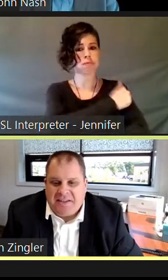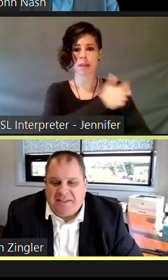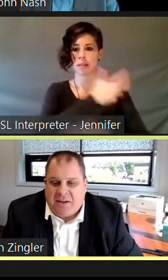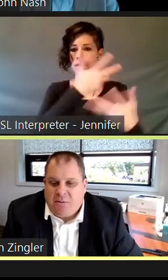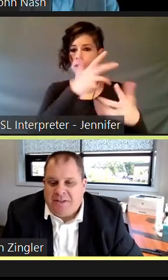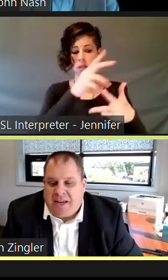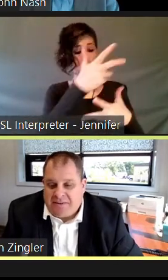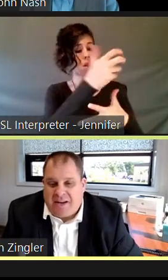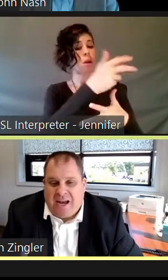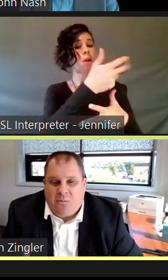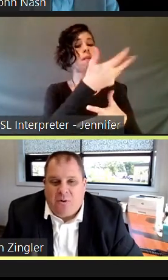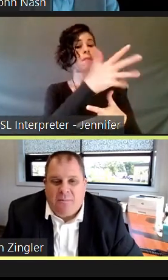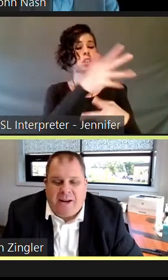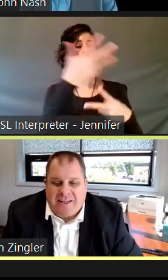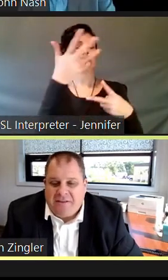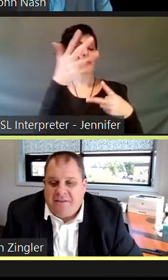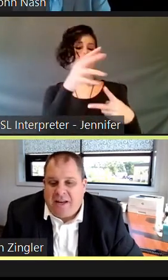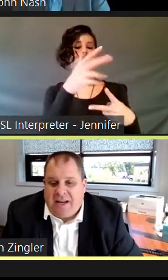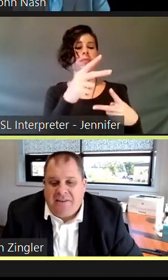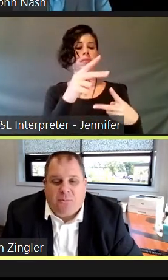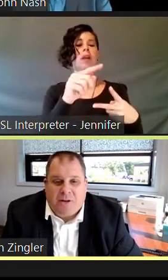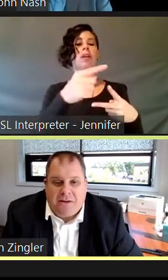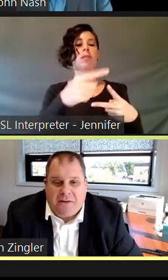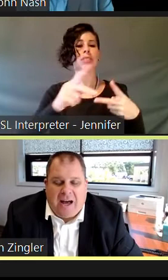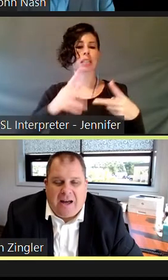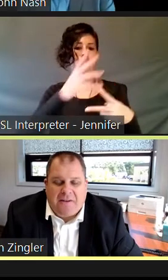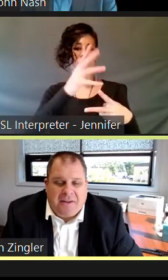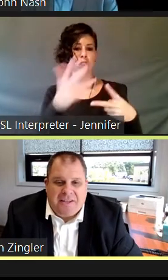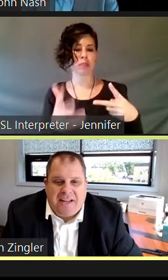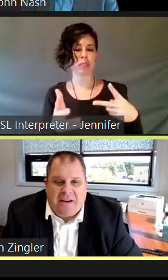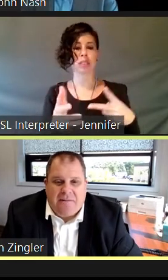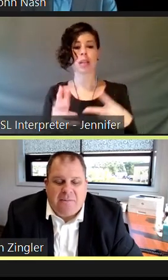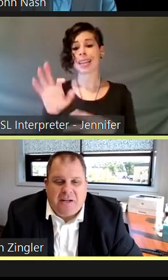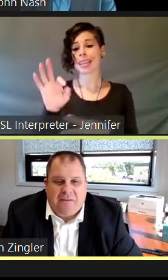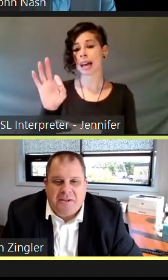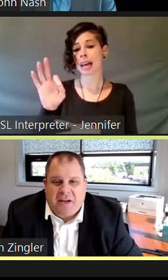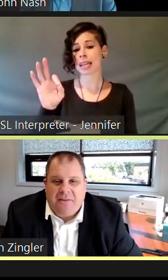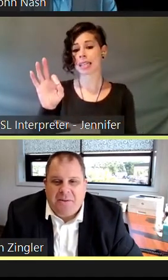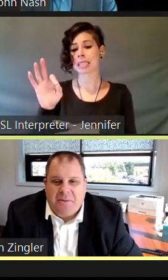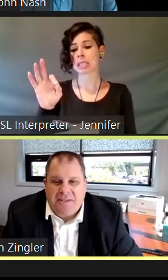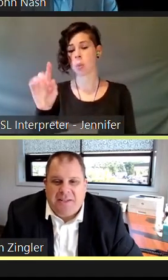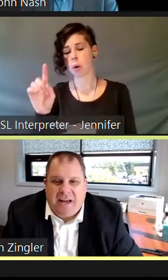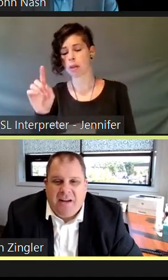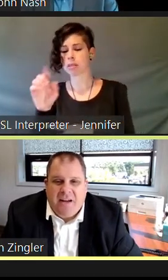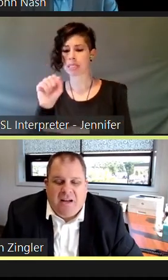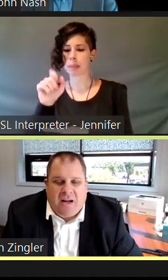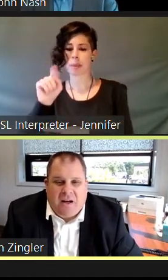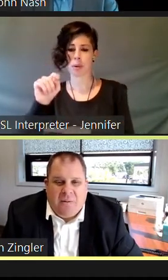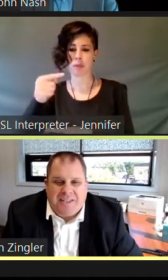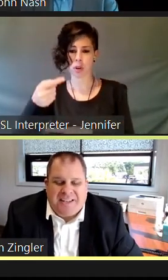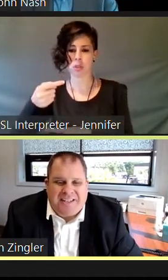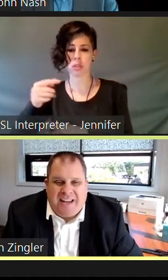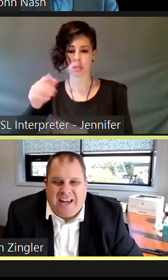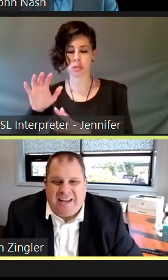this statistic was as of 9/1, but as of 9/25, the latest data from the governor's office was that